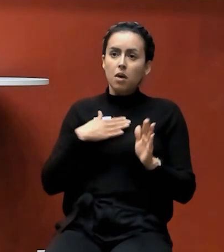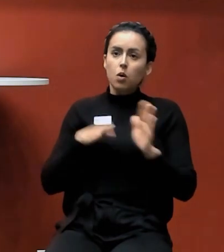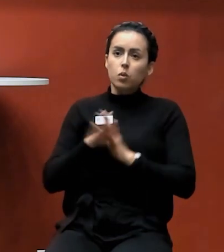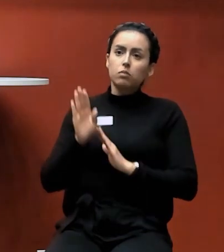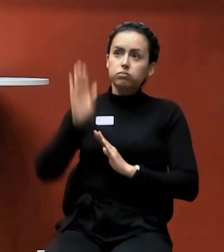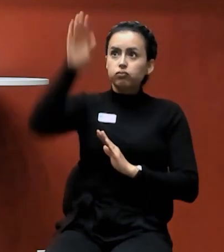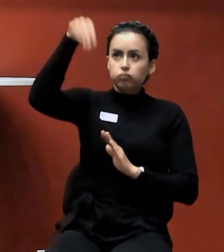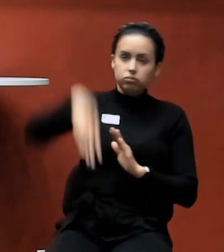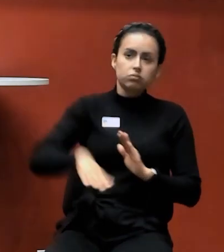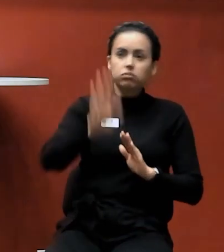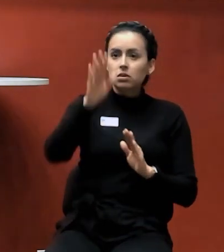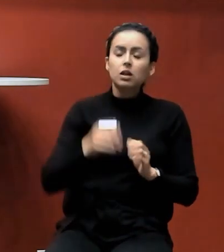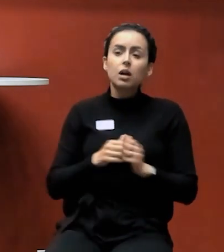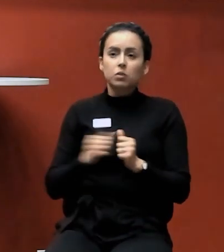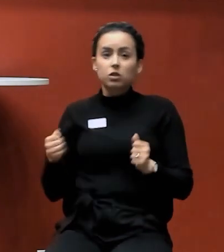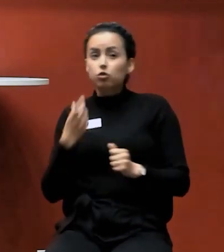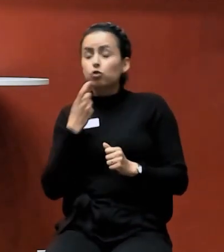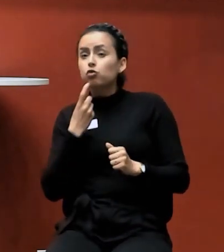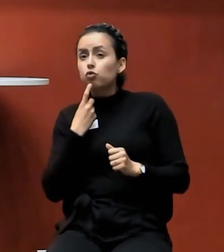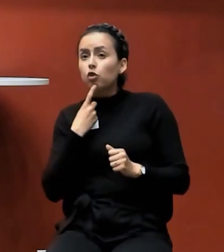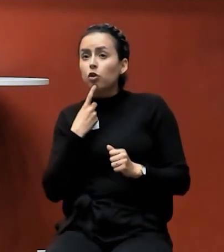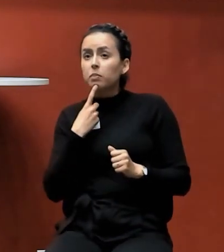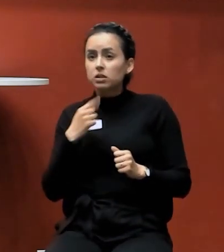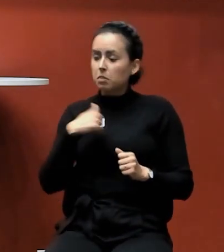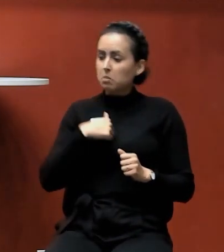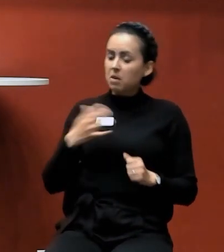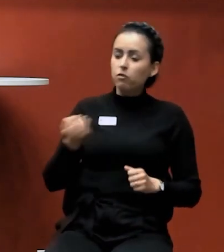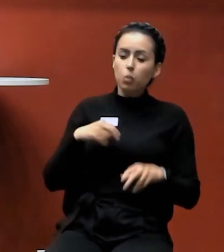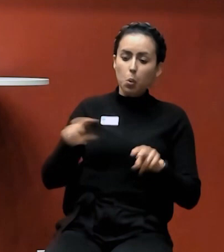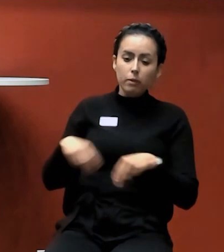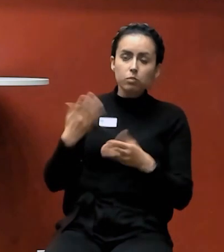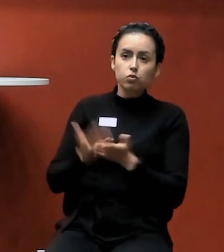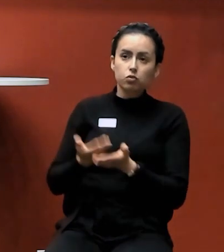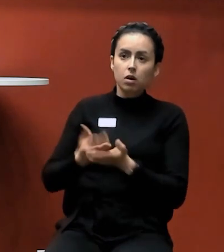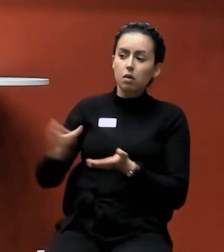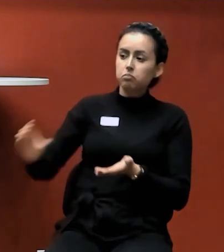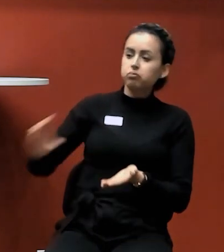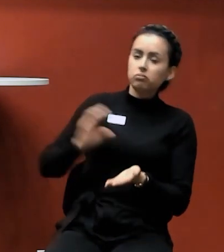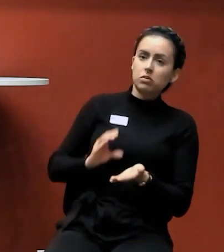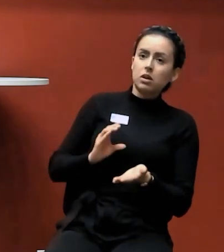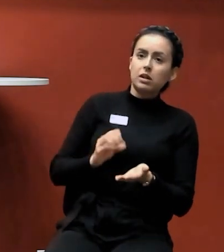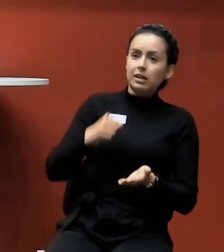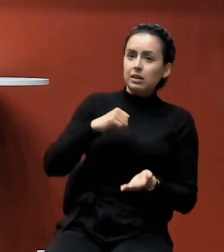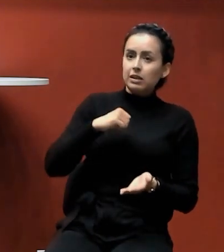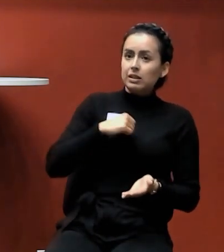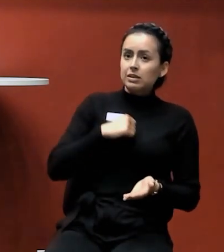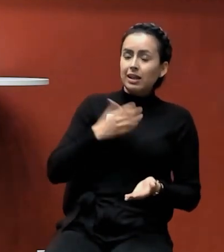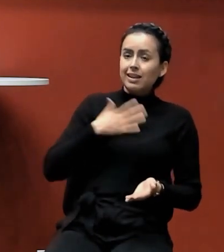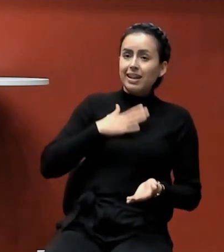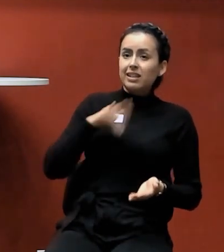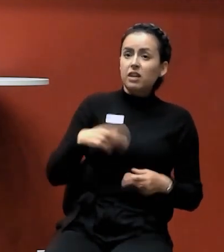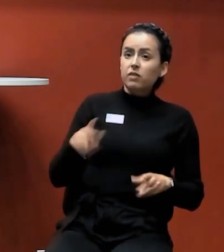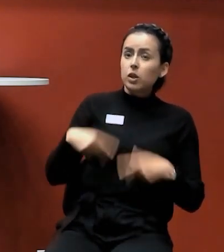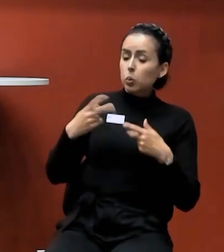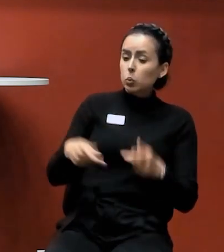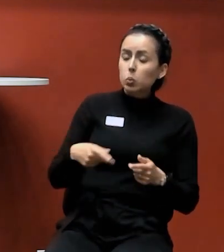also, that in Finland I can get, like, employment money and I don't have to work, like, in many different things, even though I would not